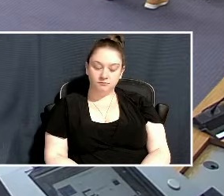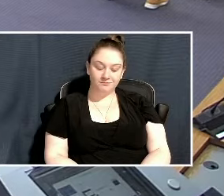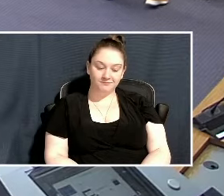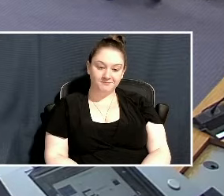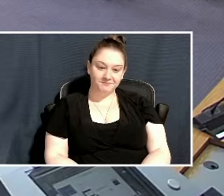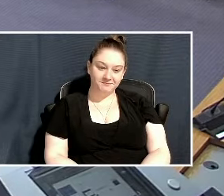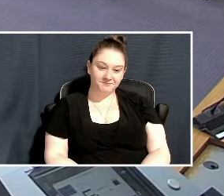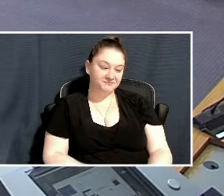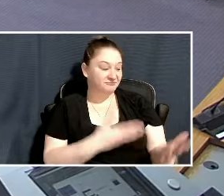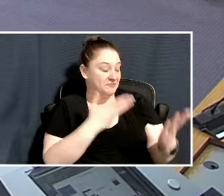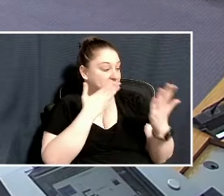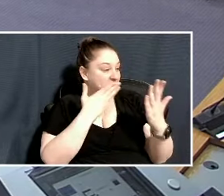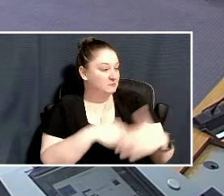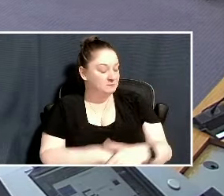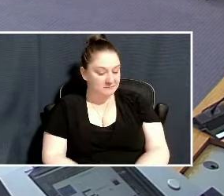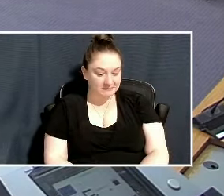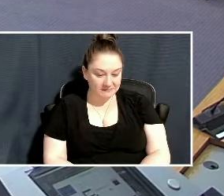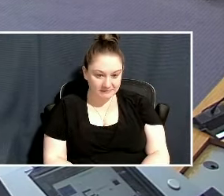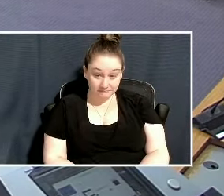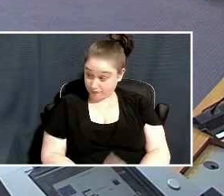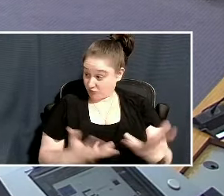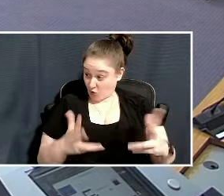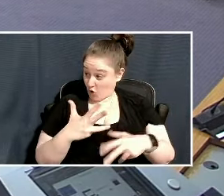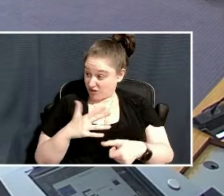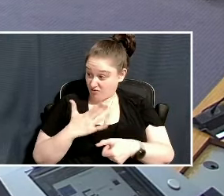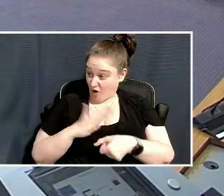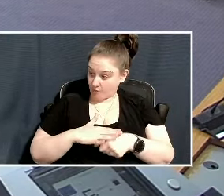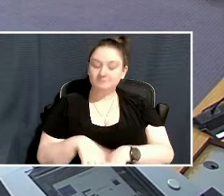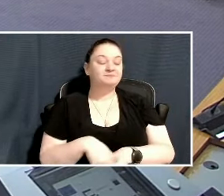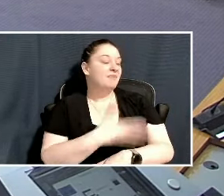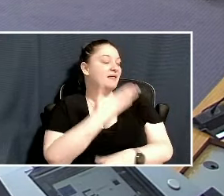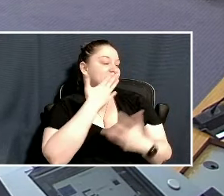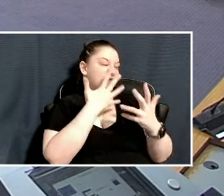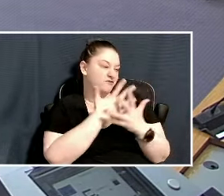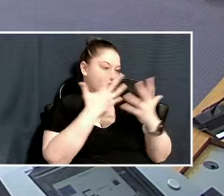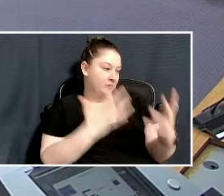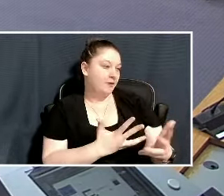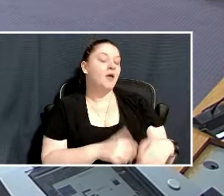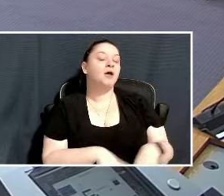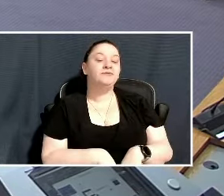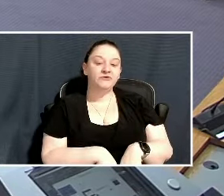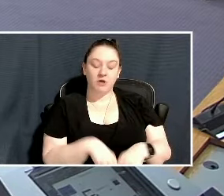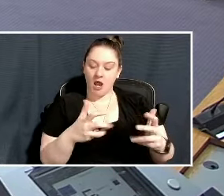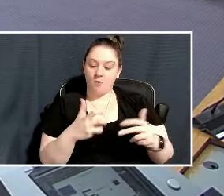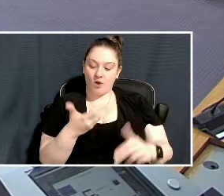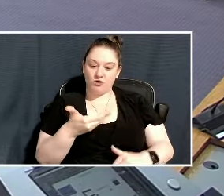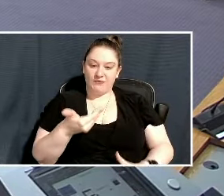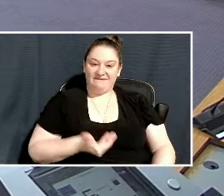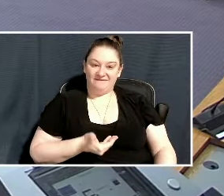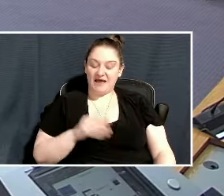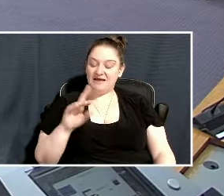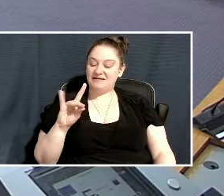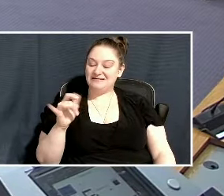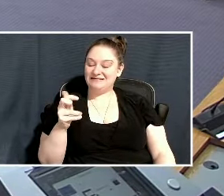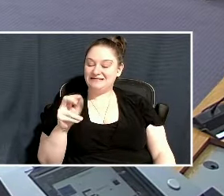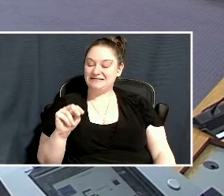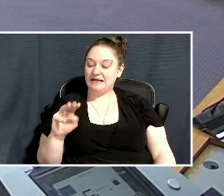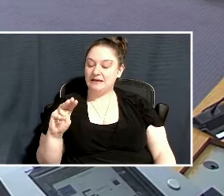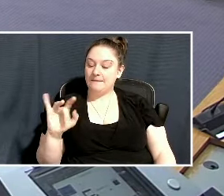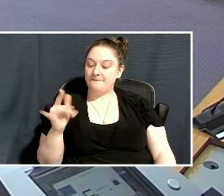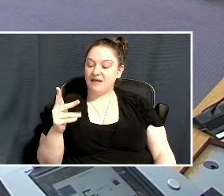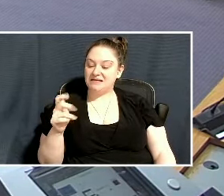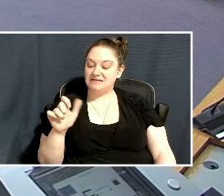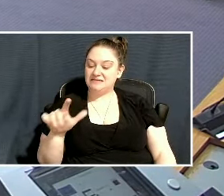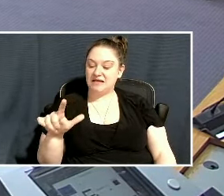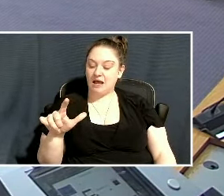Thank you. It's on. Thank you very much. I would like to invite Dylan McDowell, chair of the